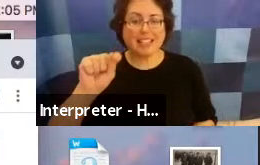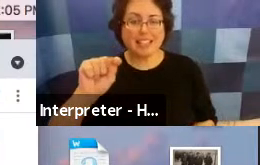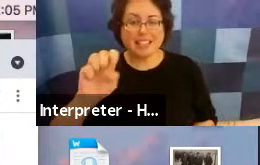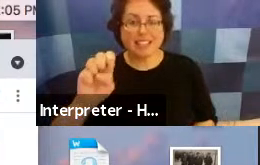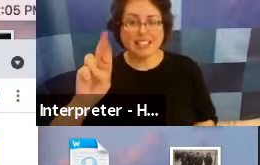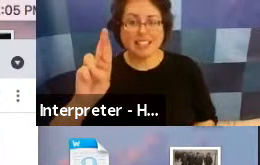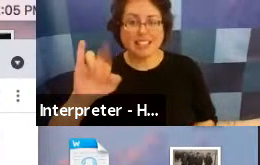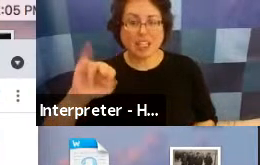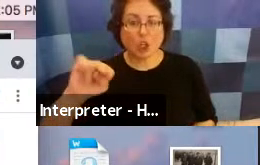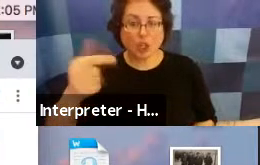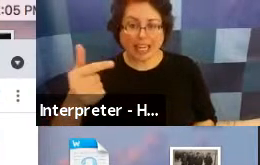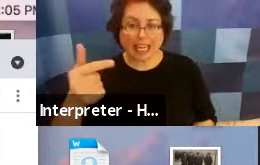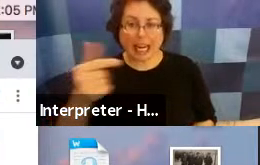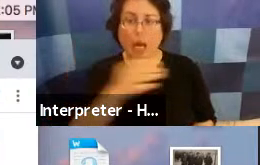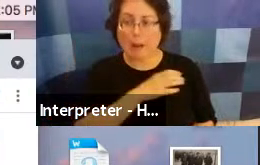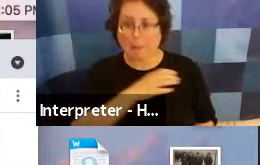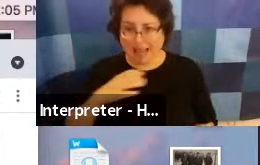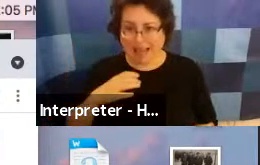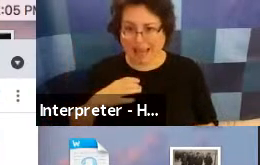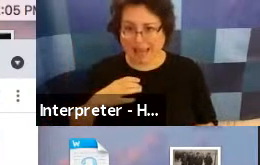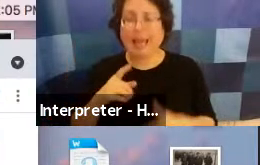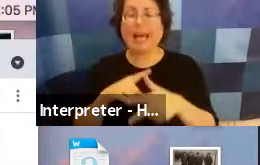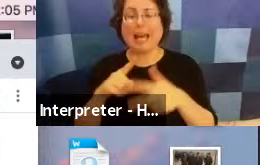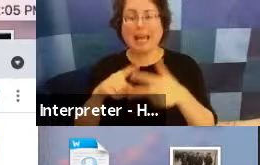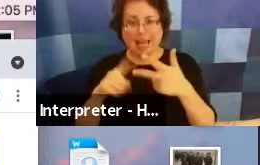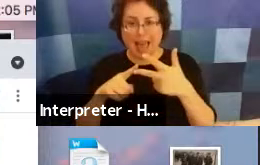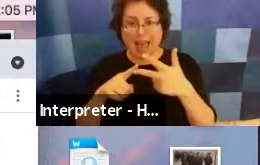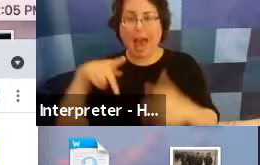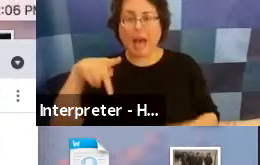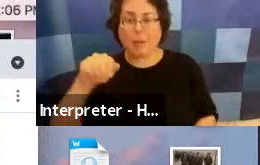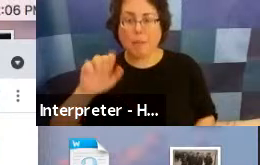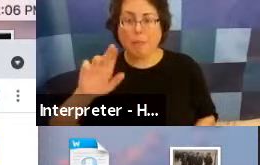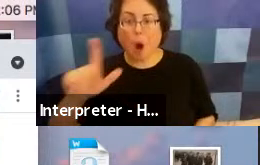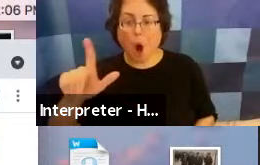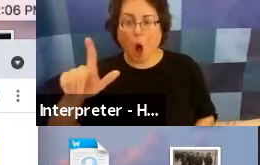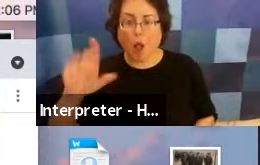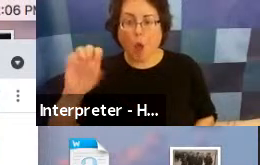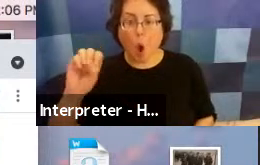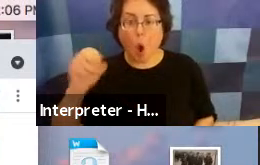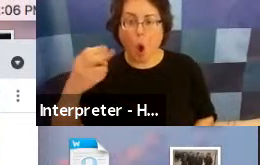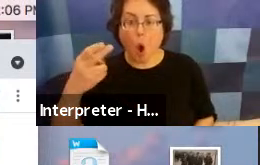steering committee, and Paul Hanlon is one of our advisors. So,